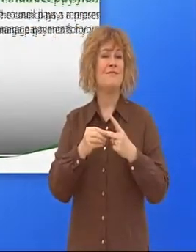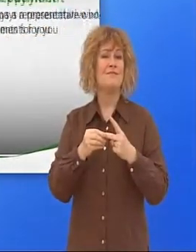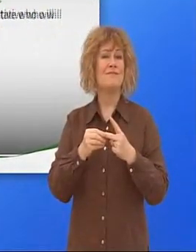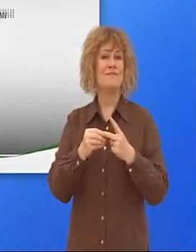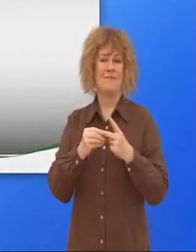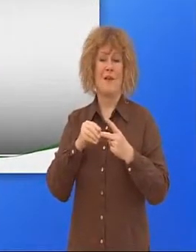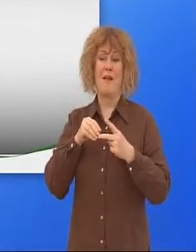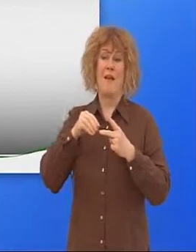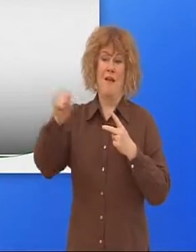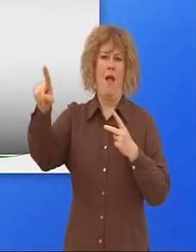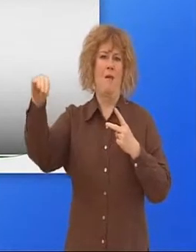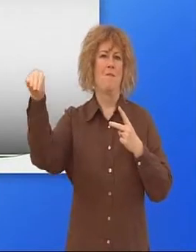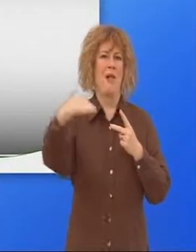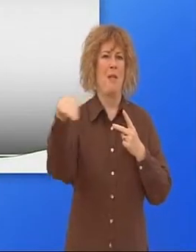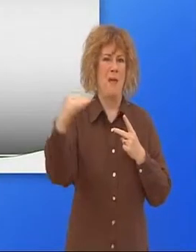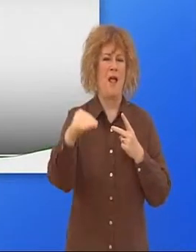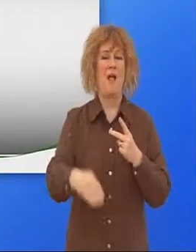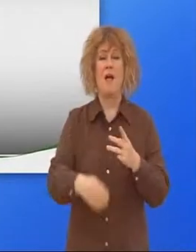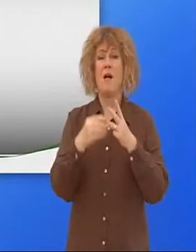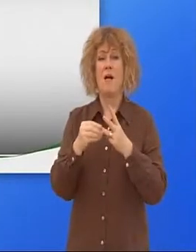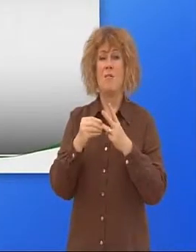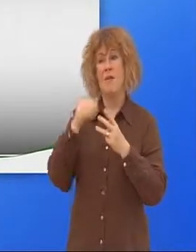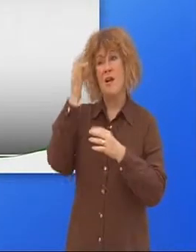an indirect payment,